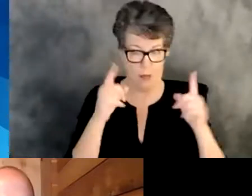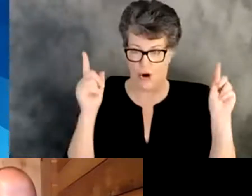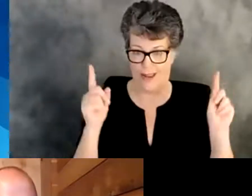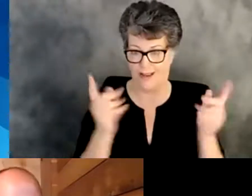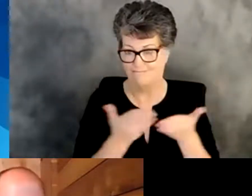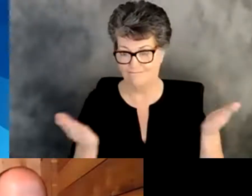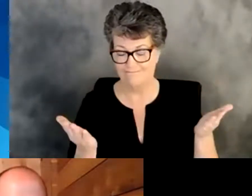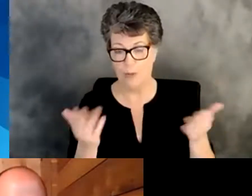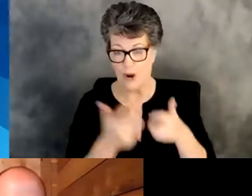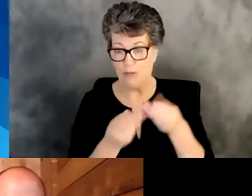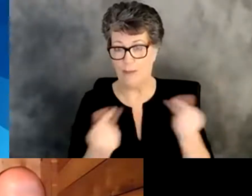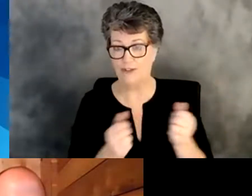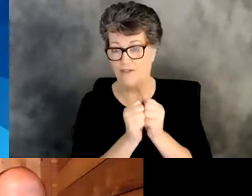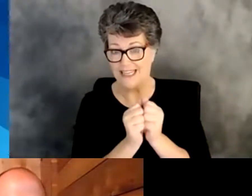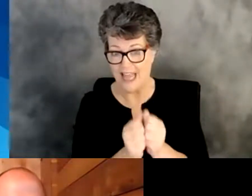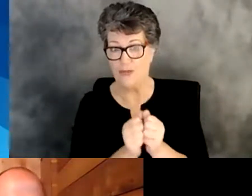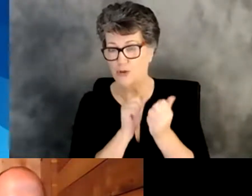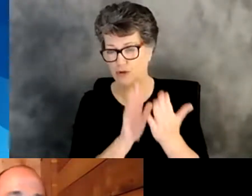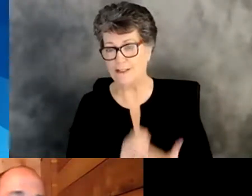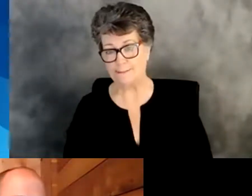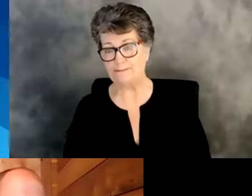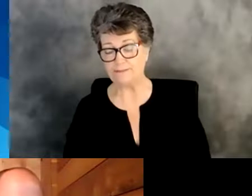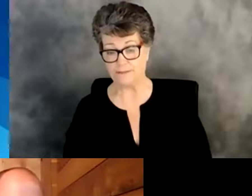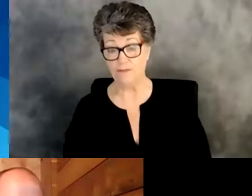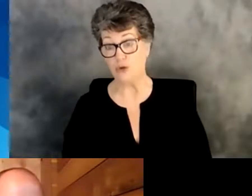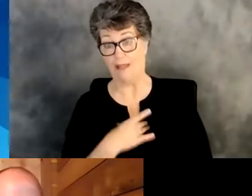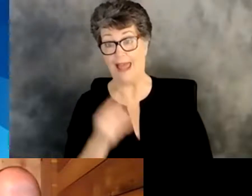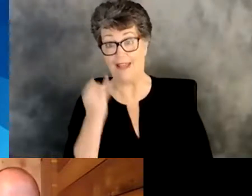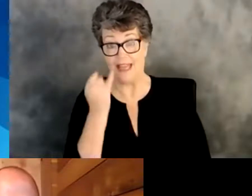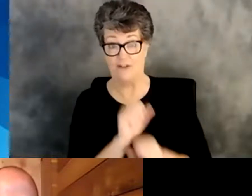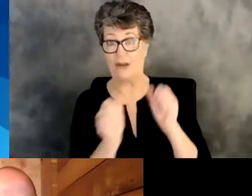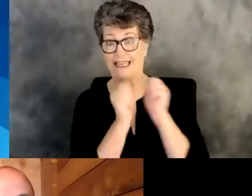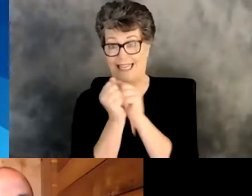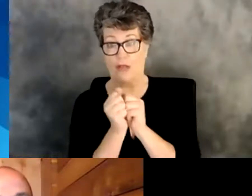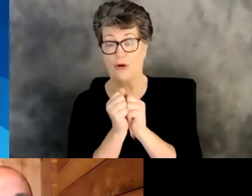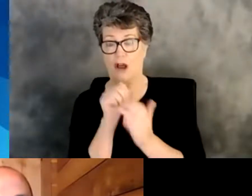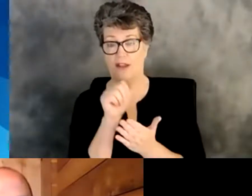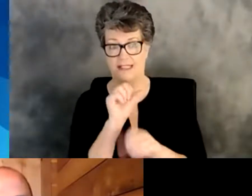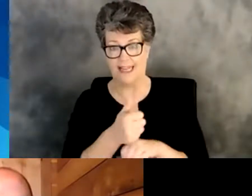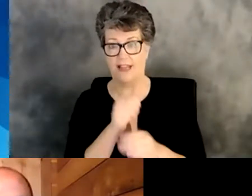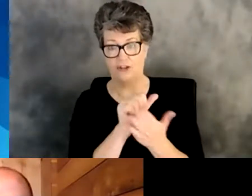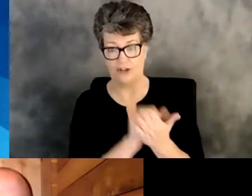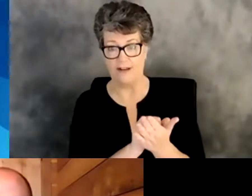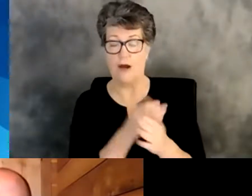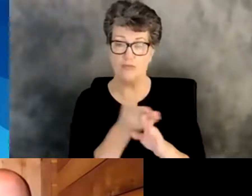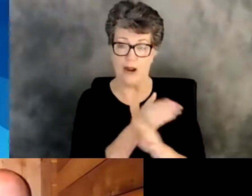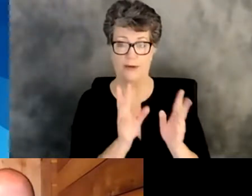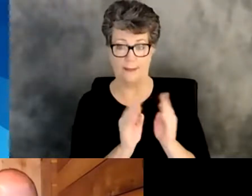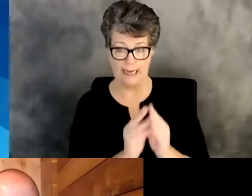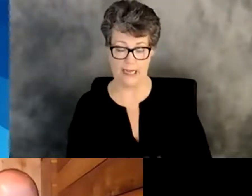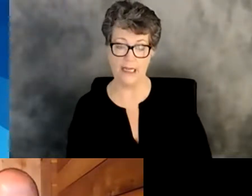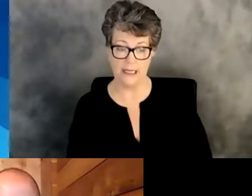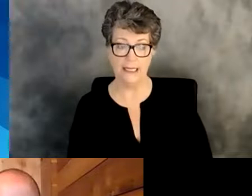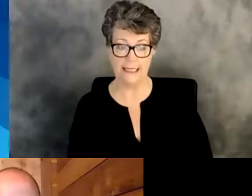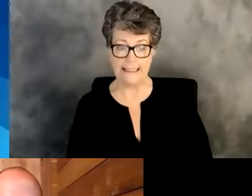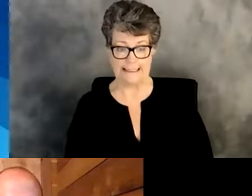want to problem solve together to address these things. So I really like the idea of working together on agenda setting prior to meetings. I'd be happy